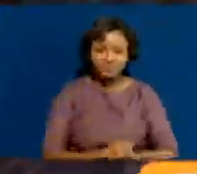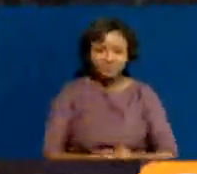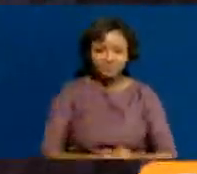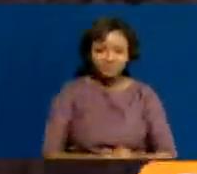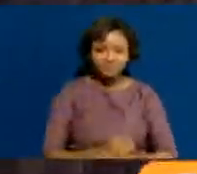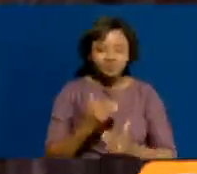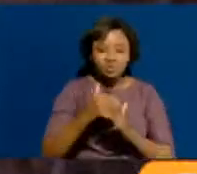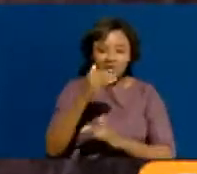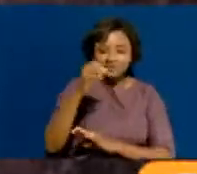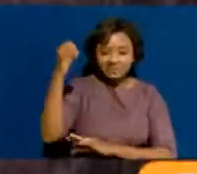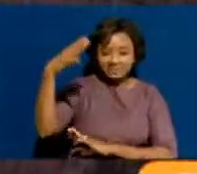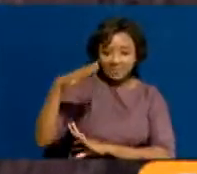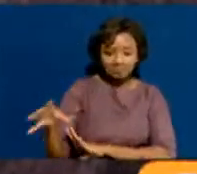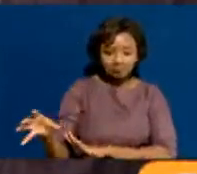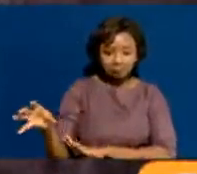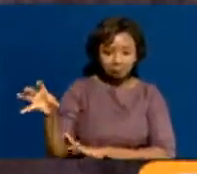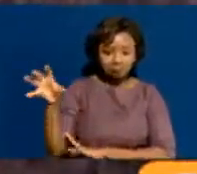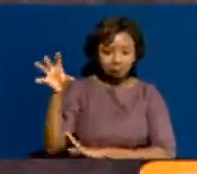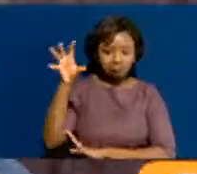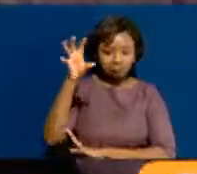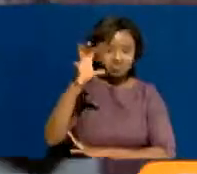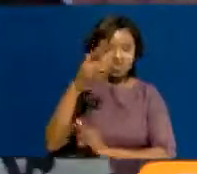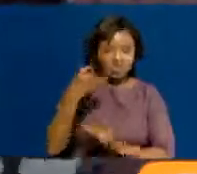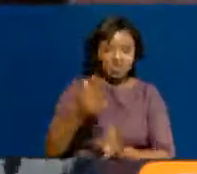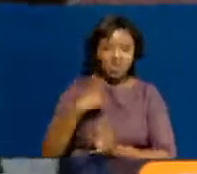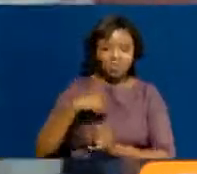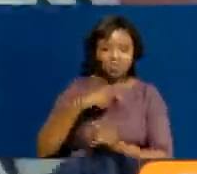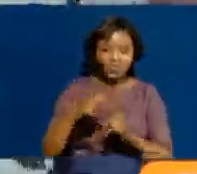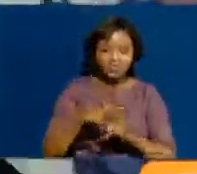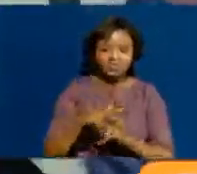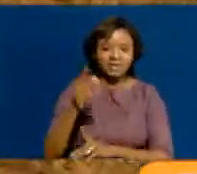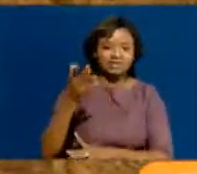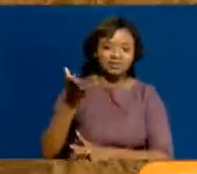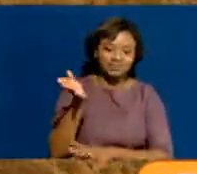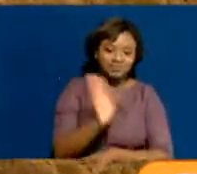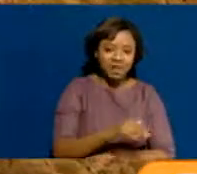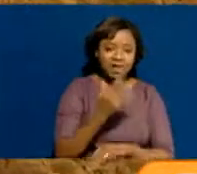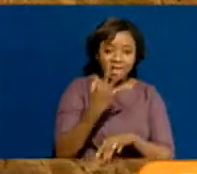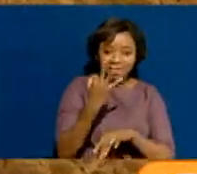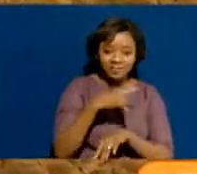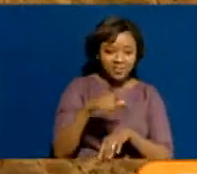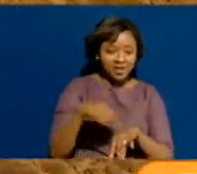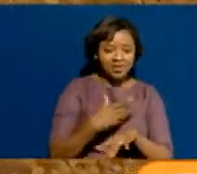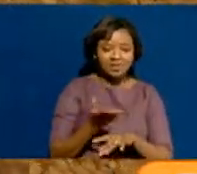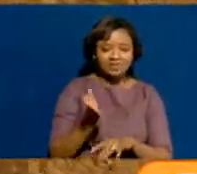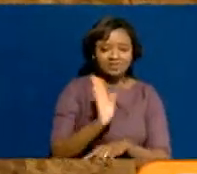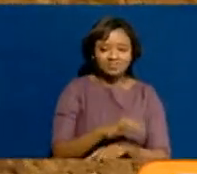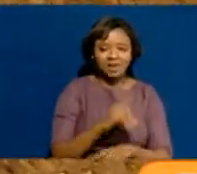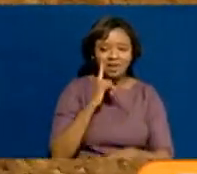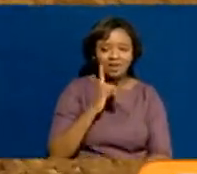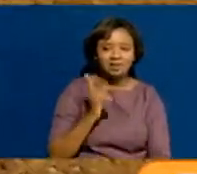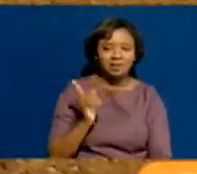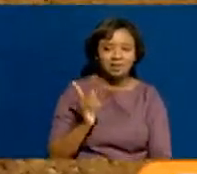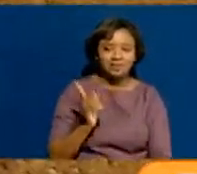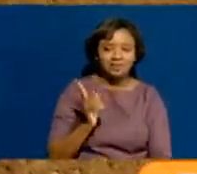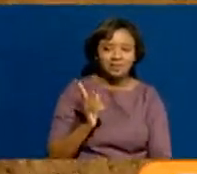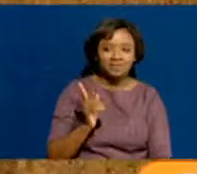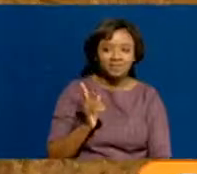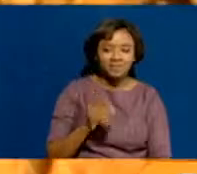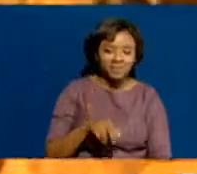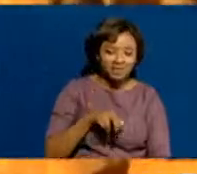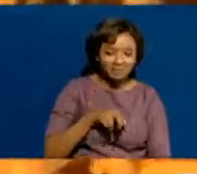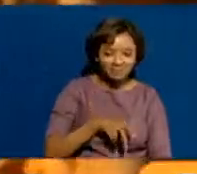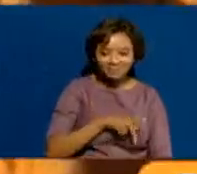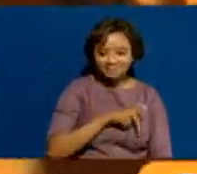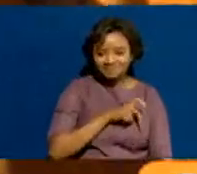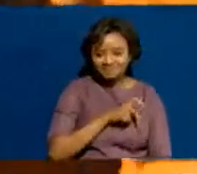After the sunrise, we started to descend. It took us 3 hours to get back to ground zero. Every step